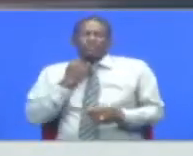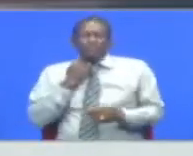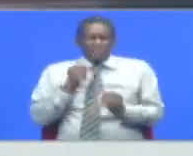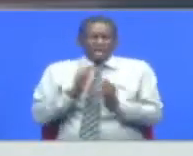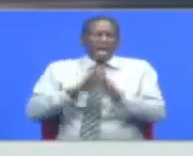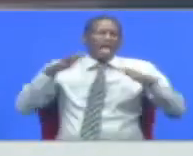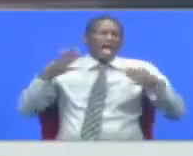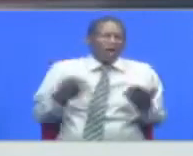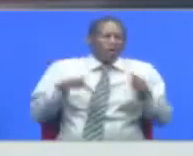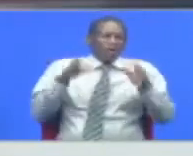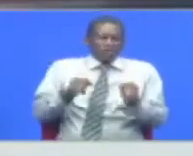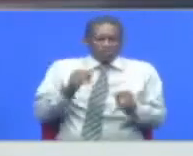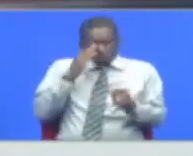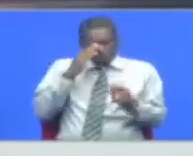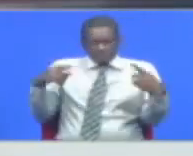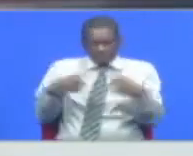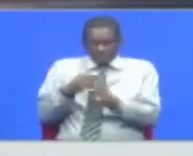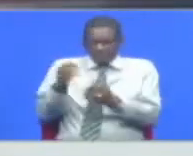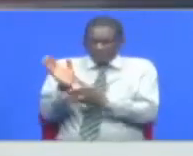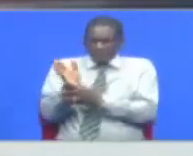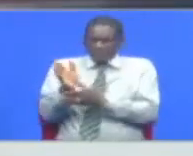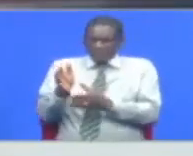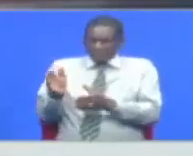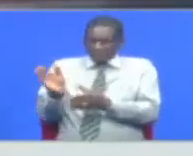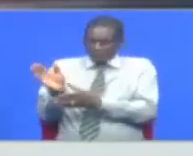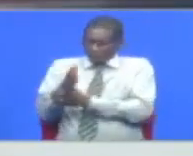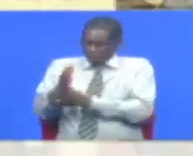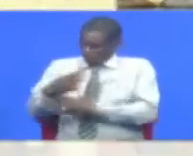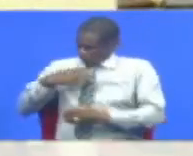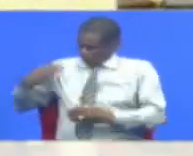how can you differentiate between the two?